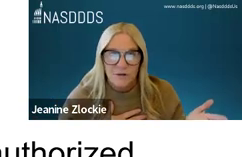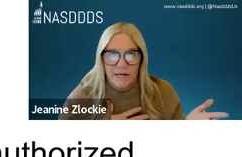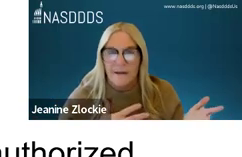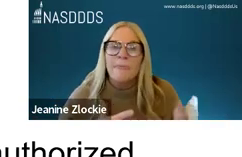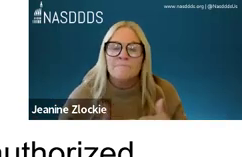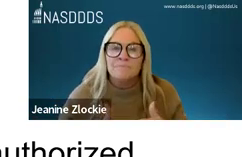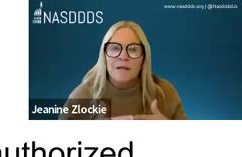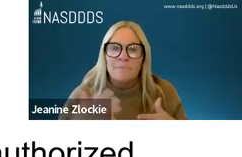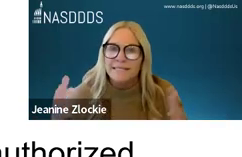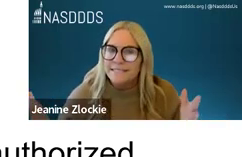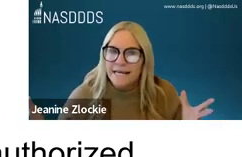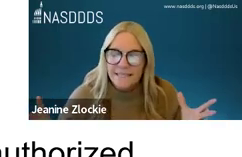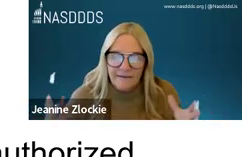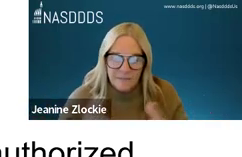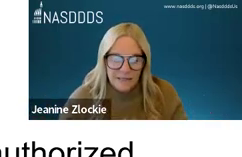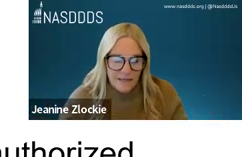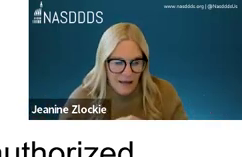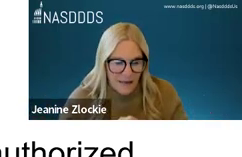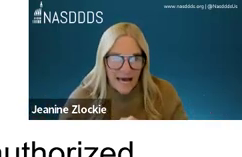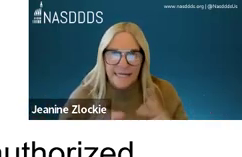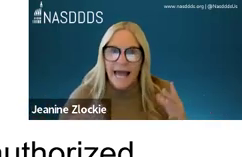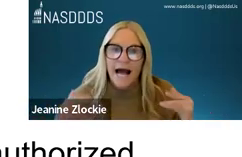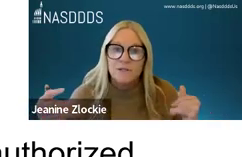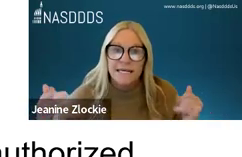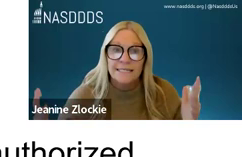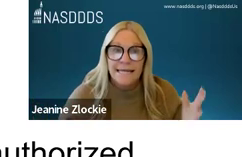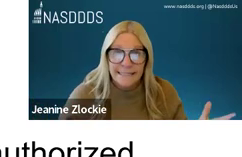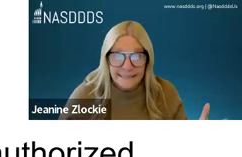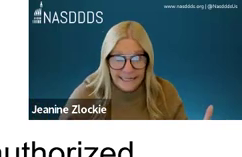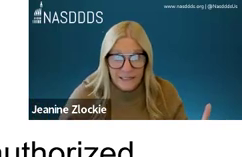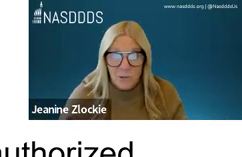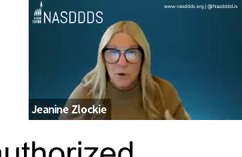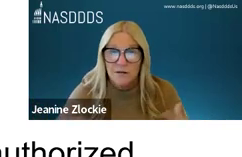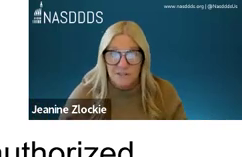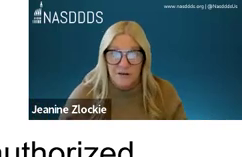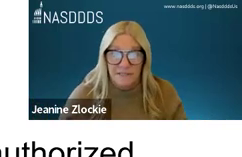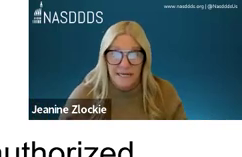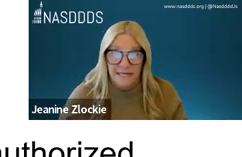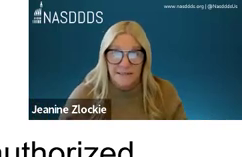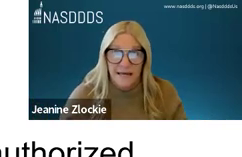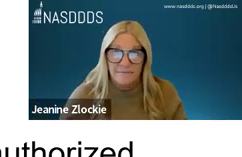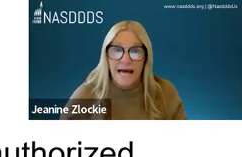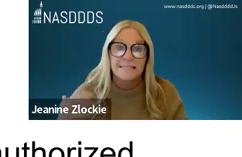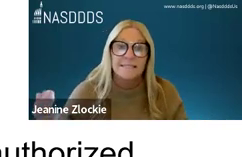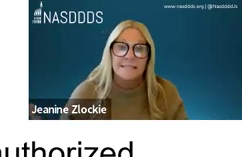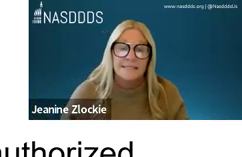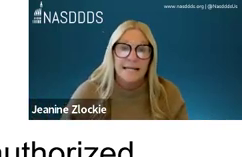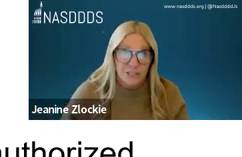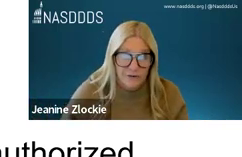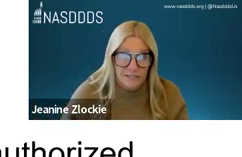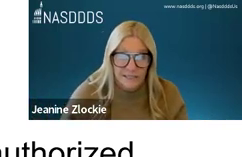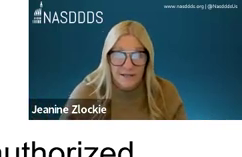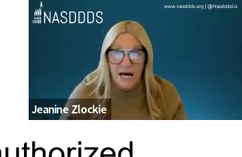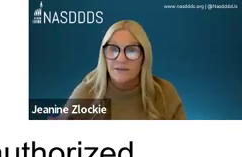in the community. Many states have been adding housing and tenancy supportive services, and